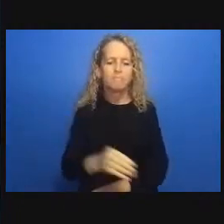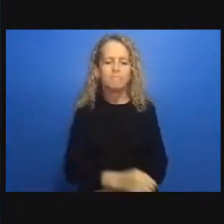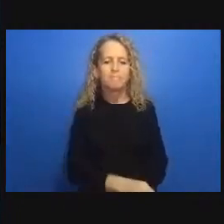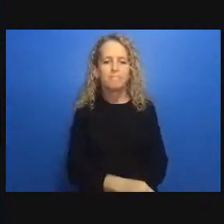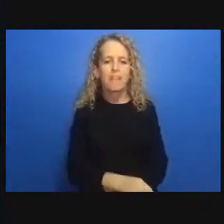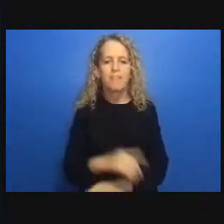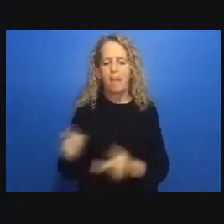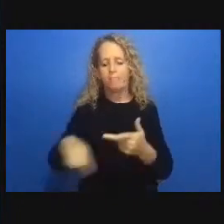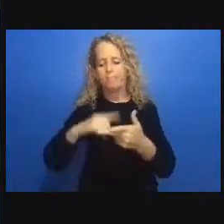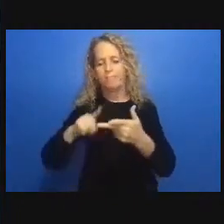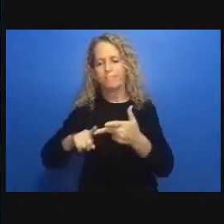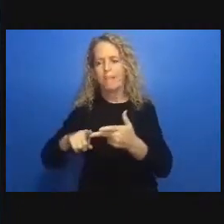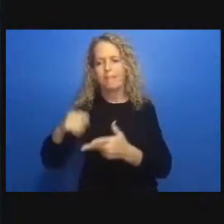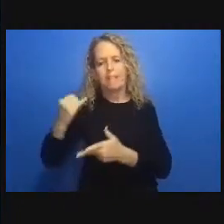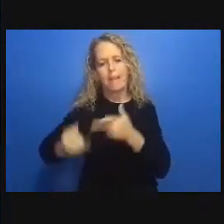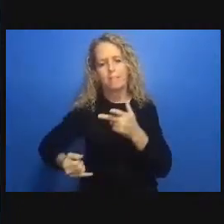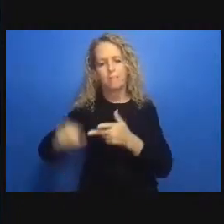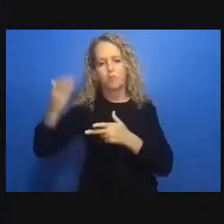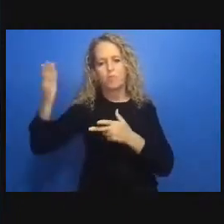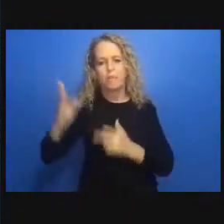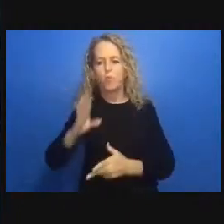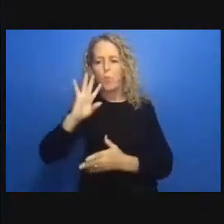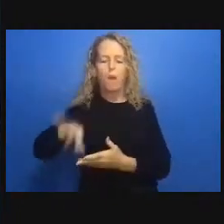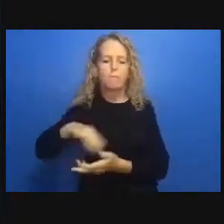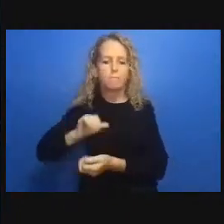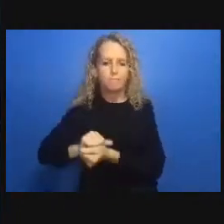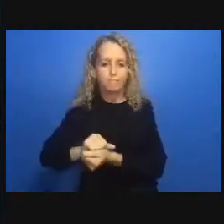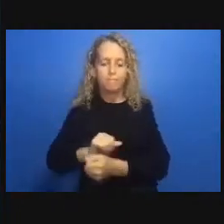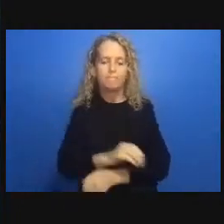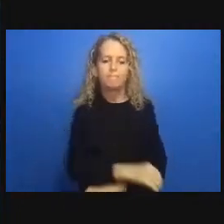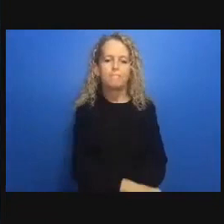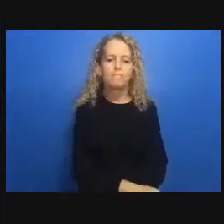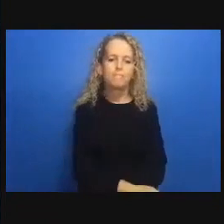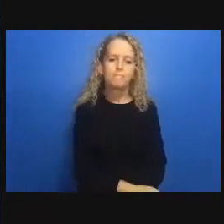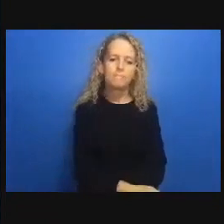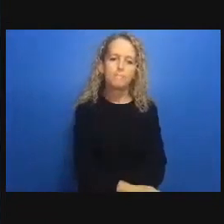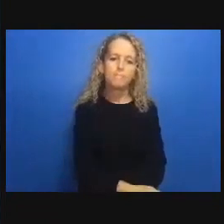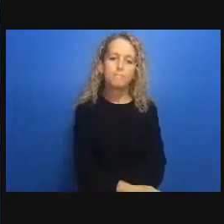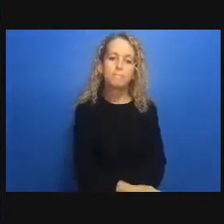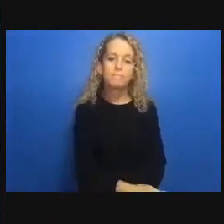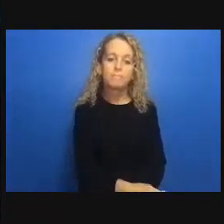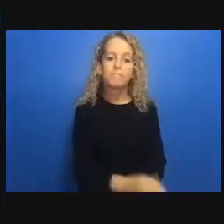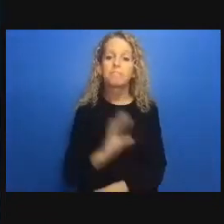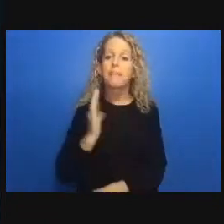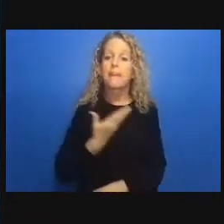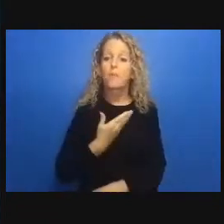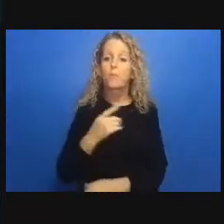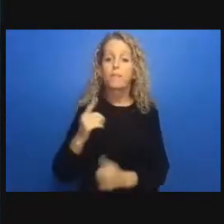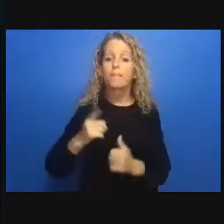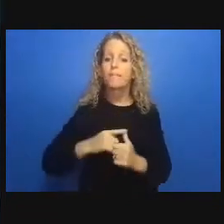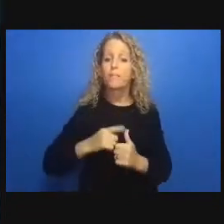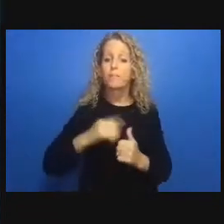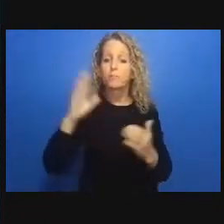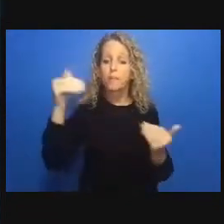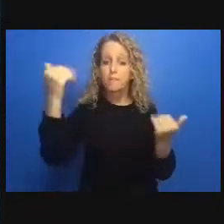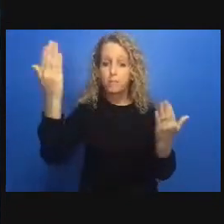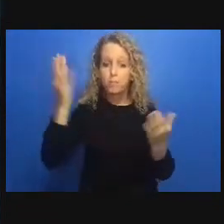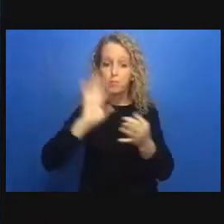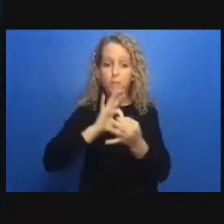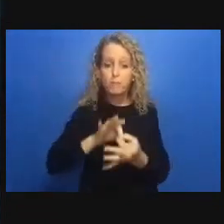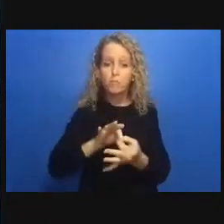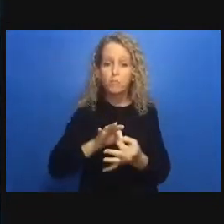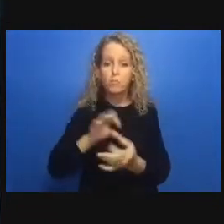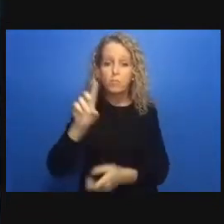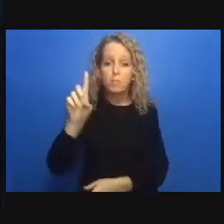it up. So that's kind of where we're going. Our first recommendation relates to the digital divide